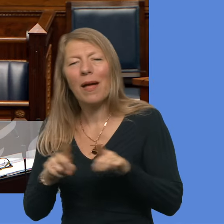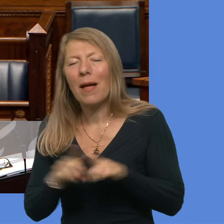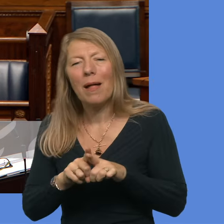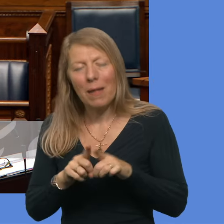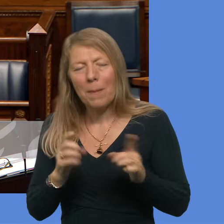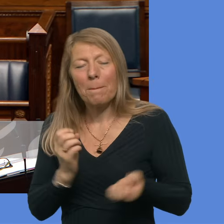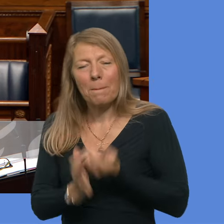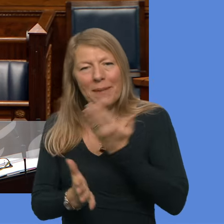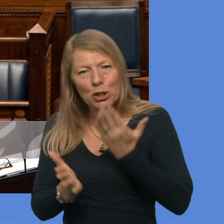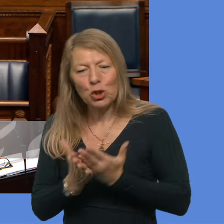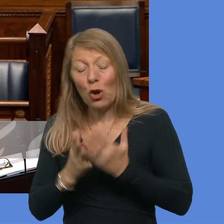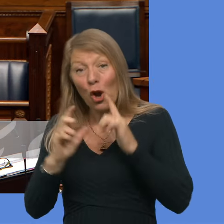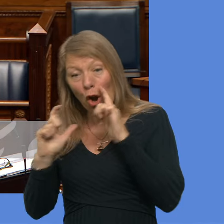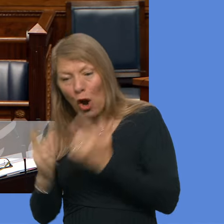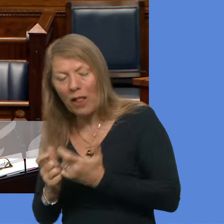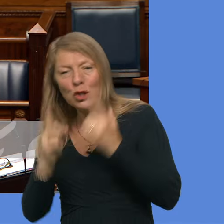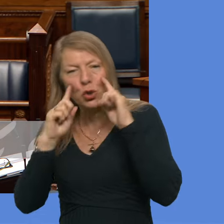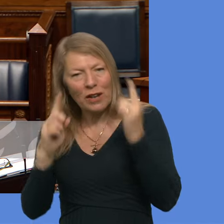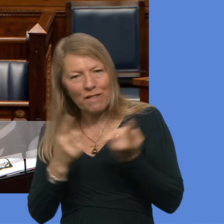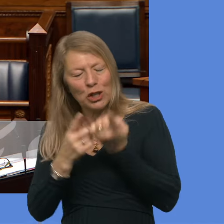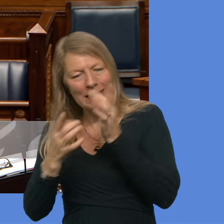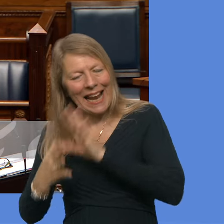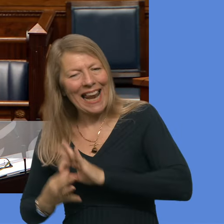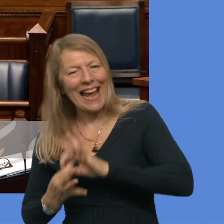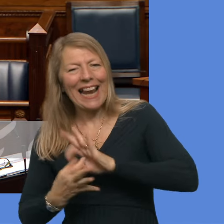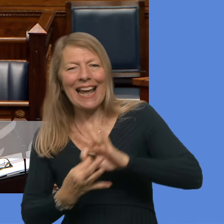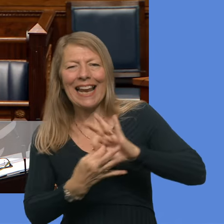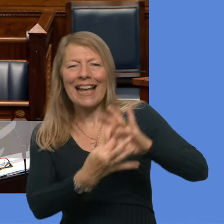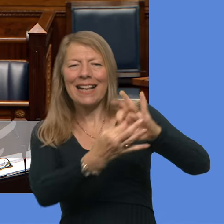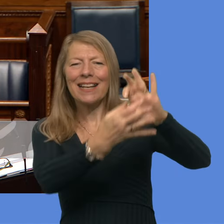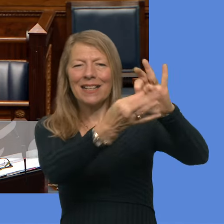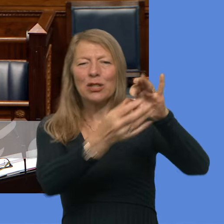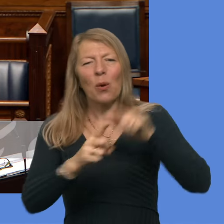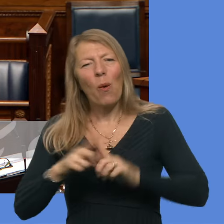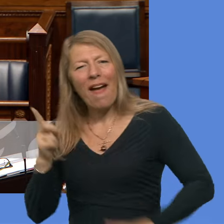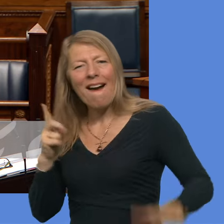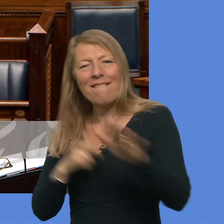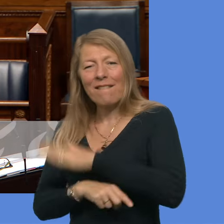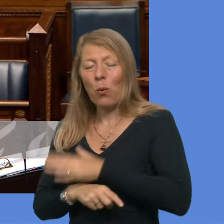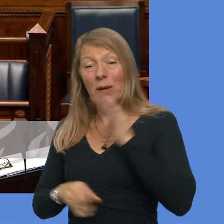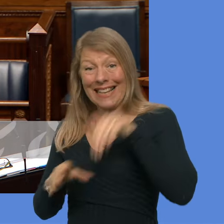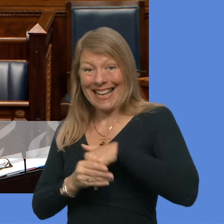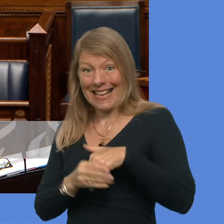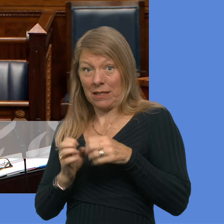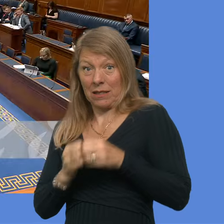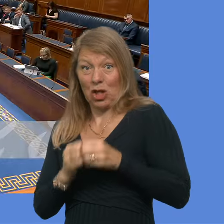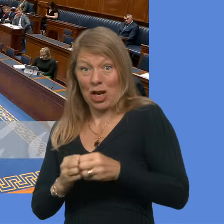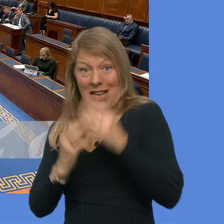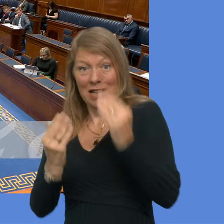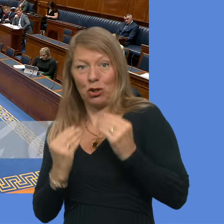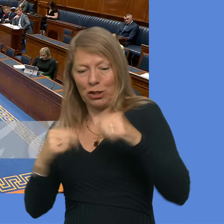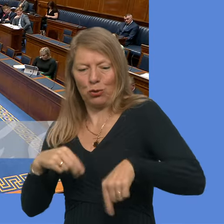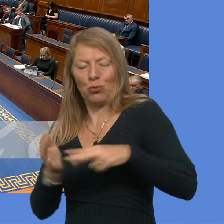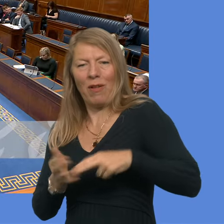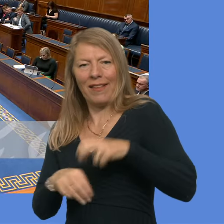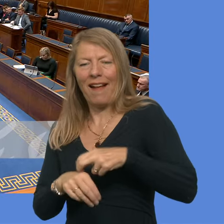seamless join up so that pathways for people going through our education sector run right through the entire three sectors involved in that. Deborah